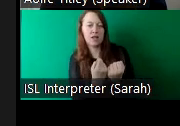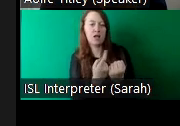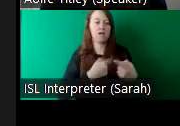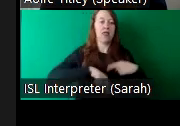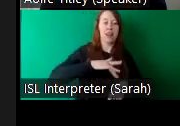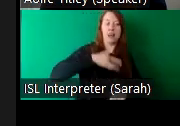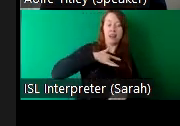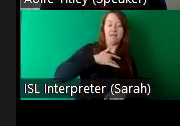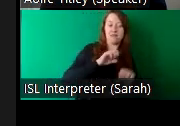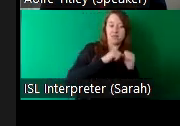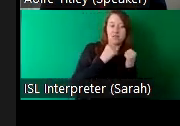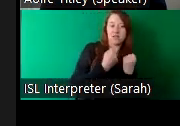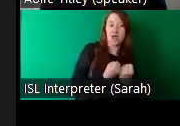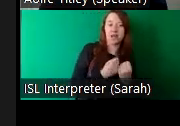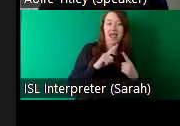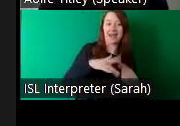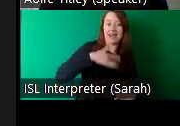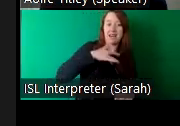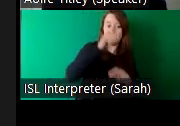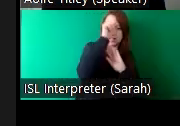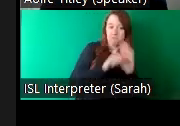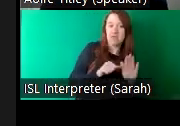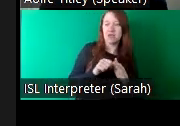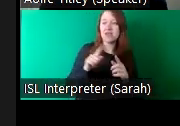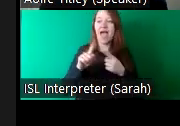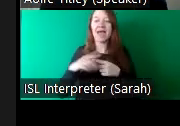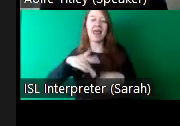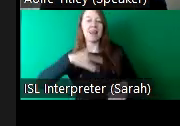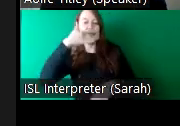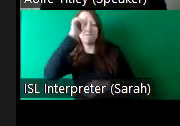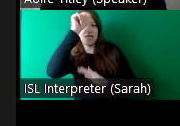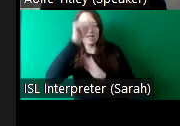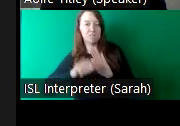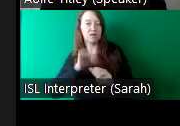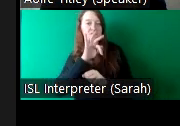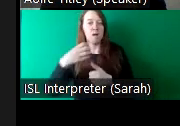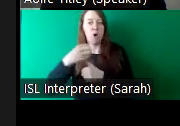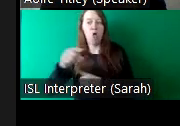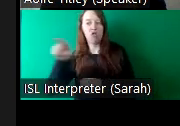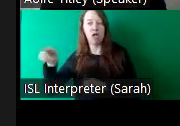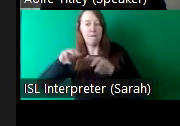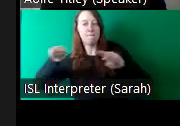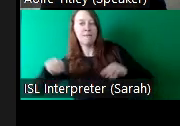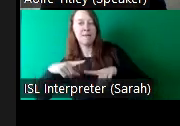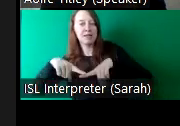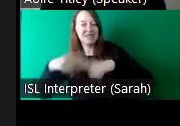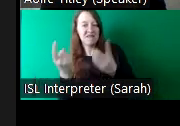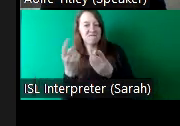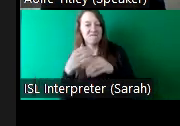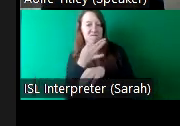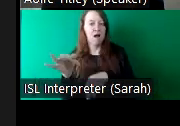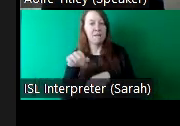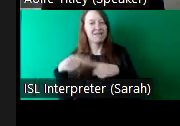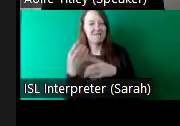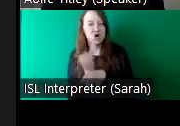of minoritized ethnic people as well. So by way of centering this, and I suppose by trying to choose the most relevant and appropriate theory